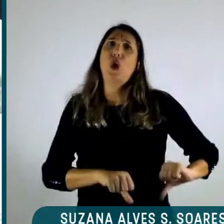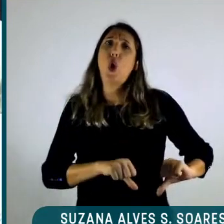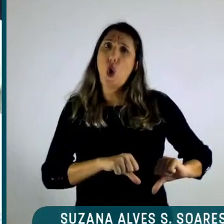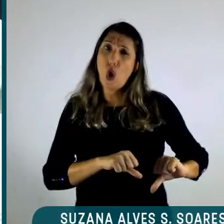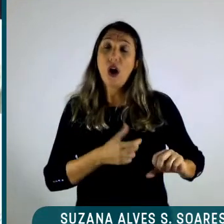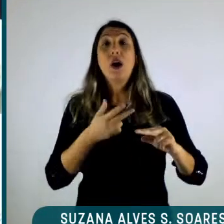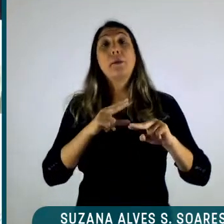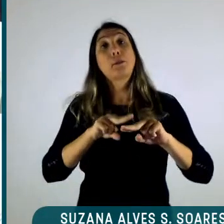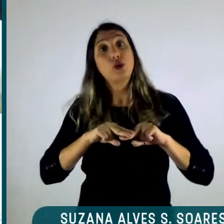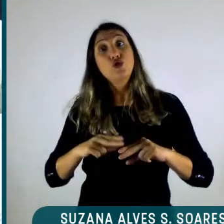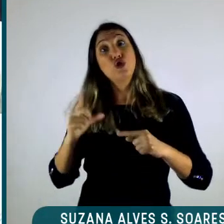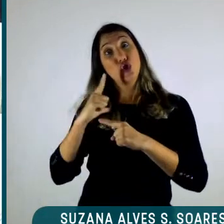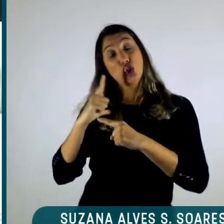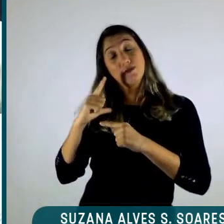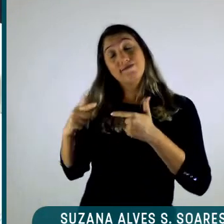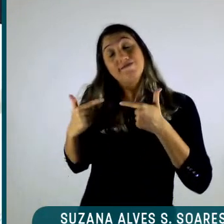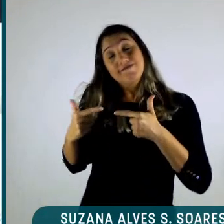And